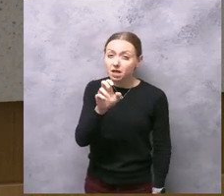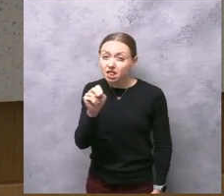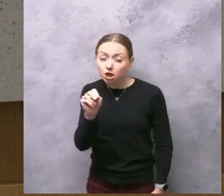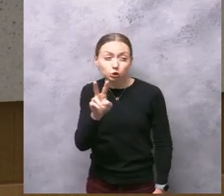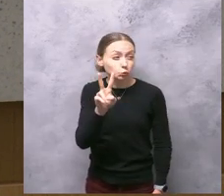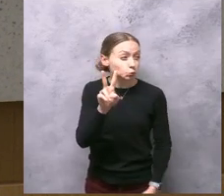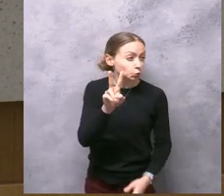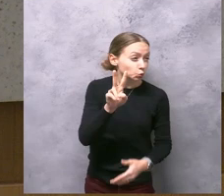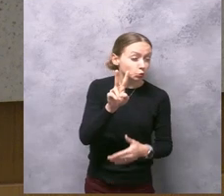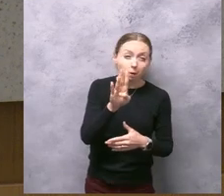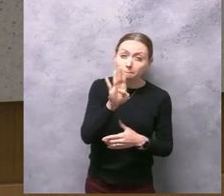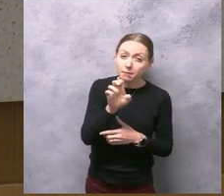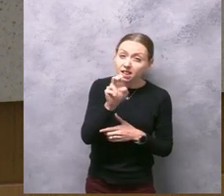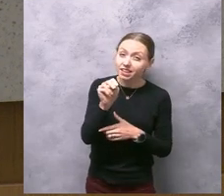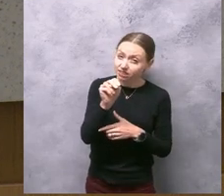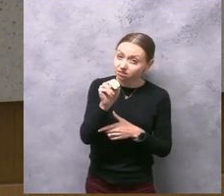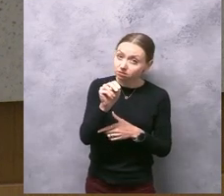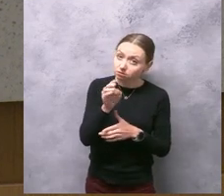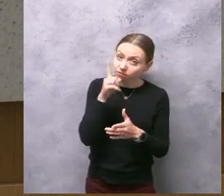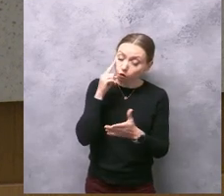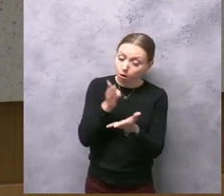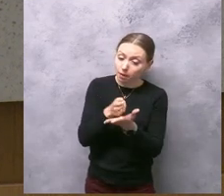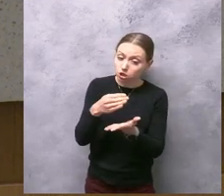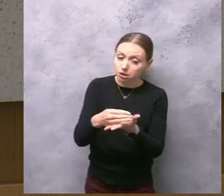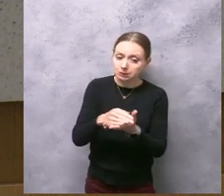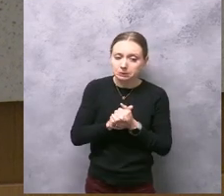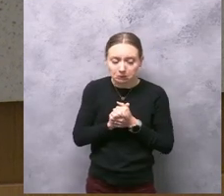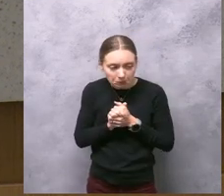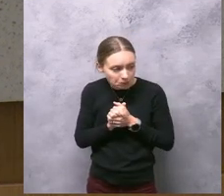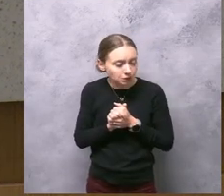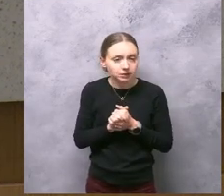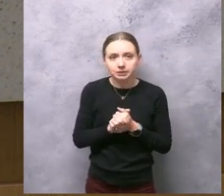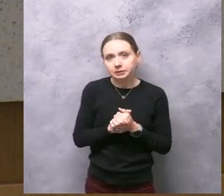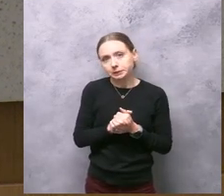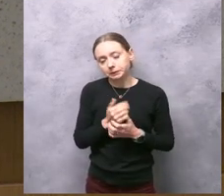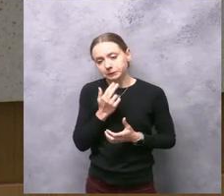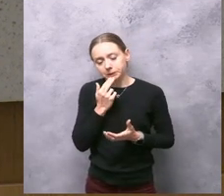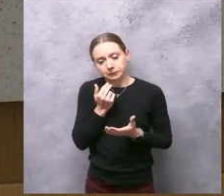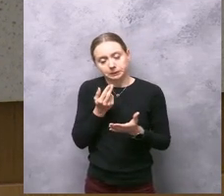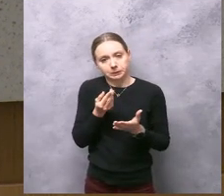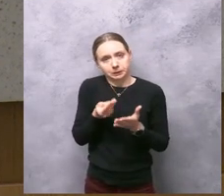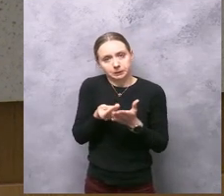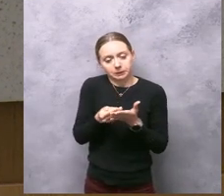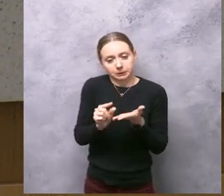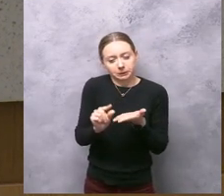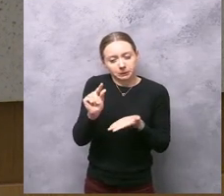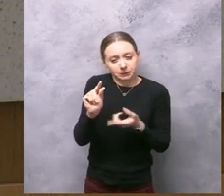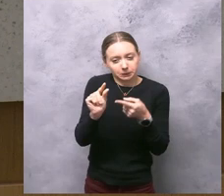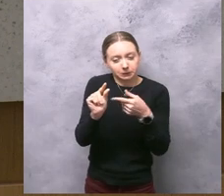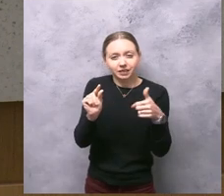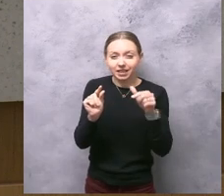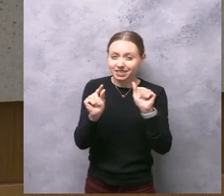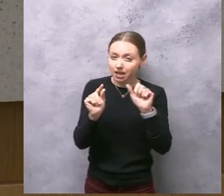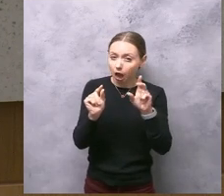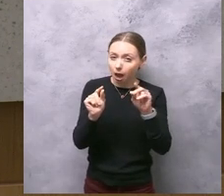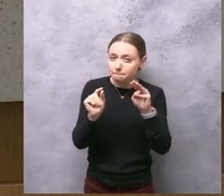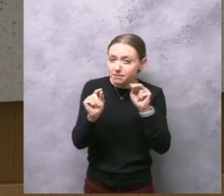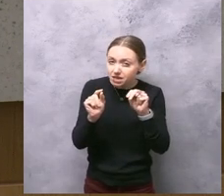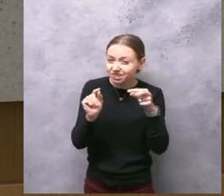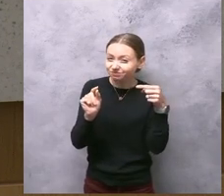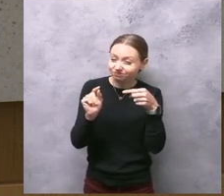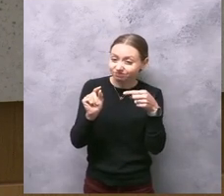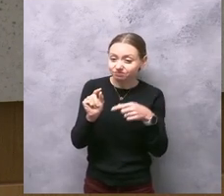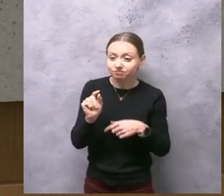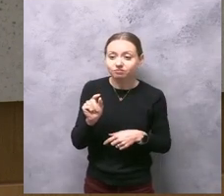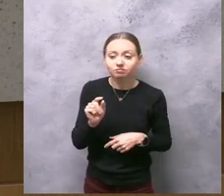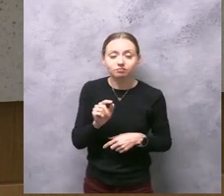$1.2 billion budget, there's not much there. There's only about 1.8% administration at the central office, and then there's